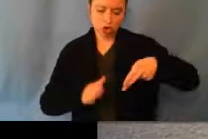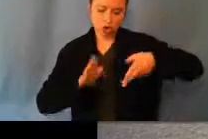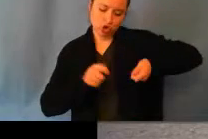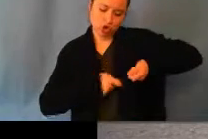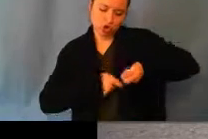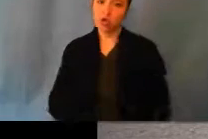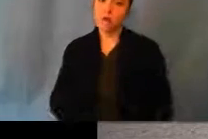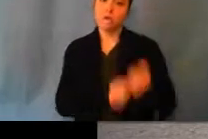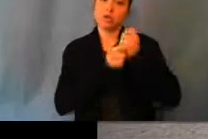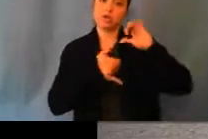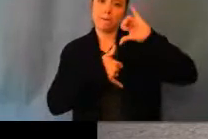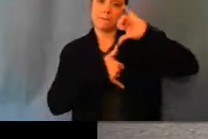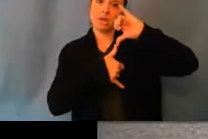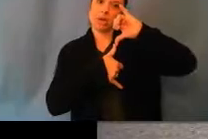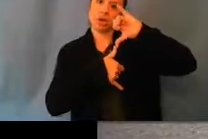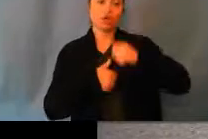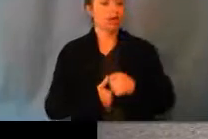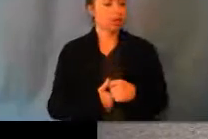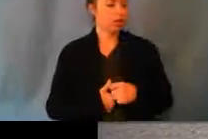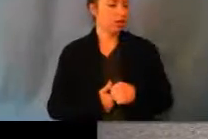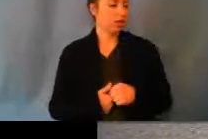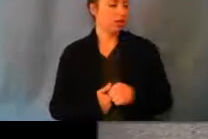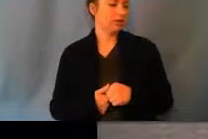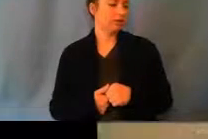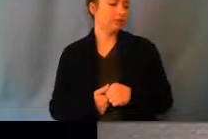idea, agreed Sarah.